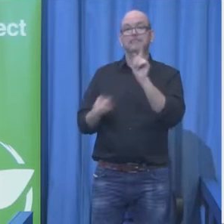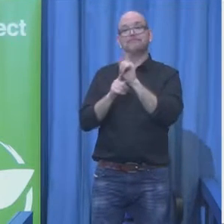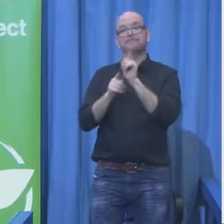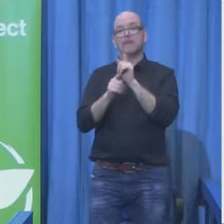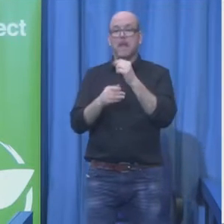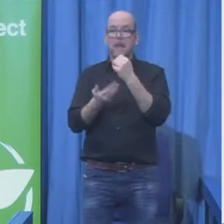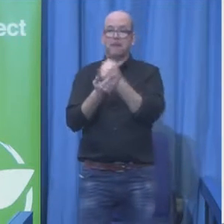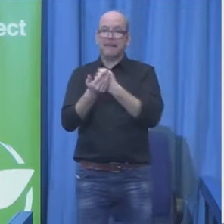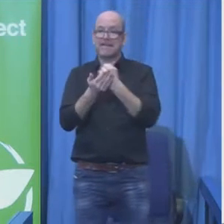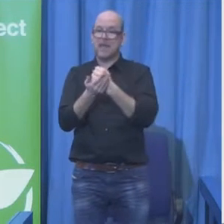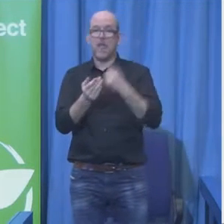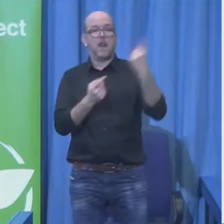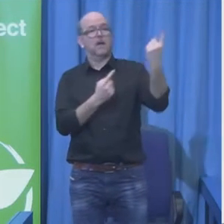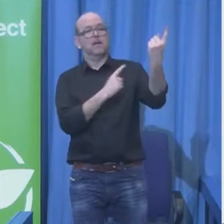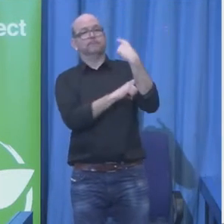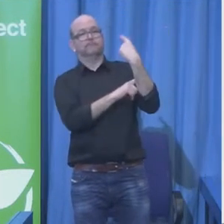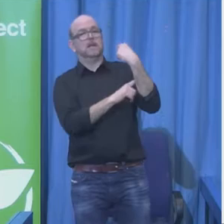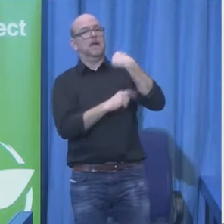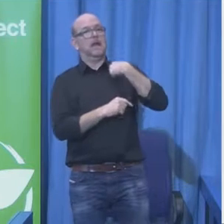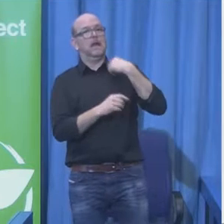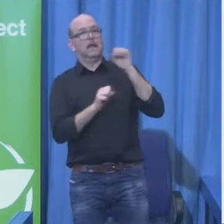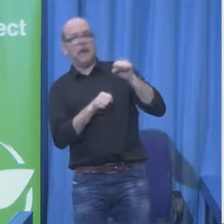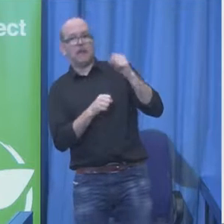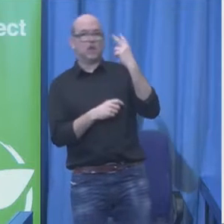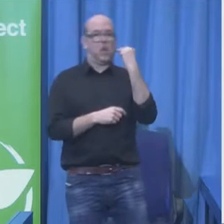humble opinion.